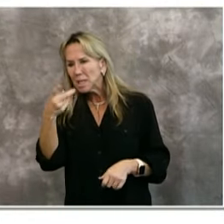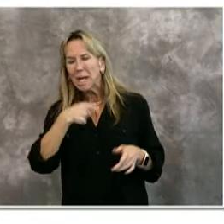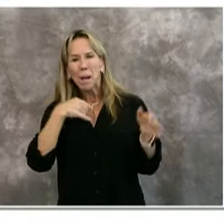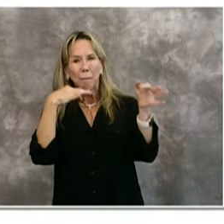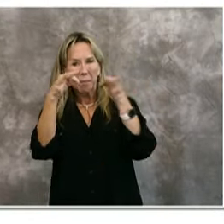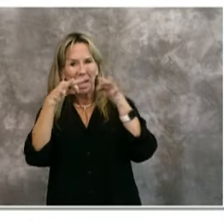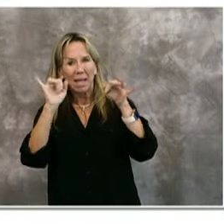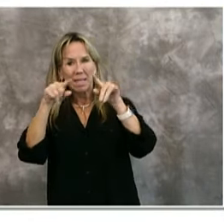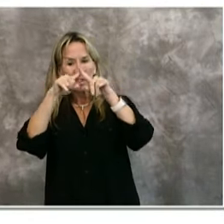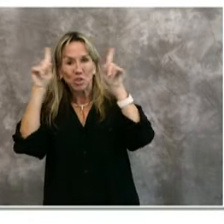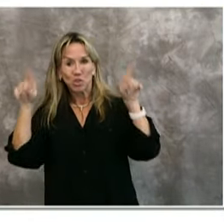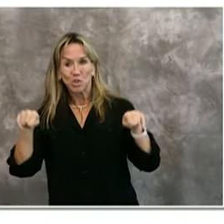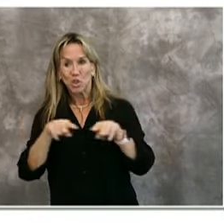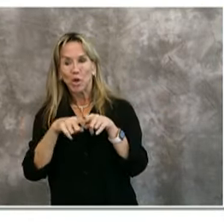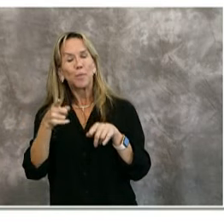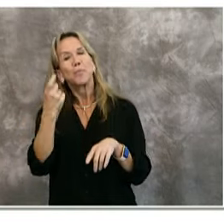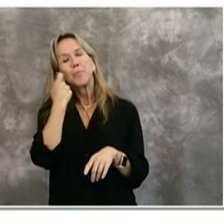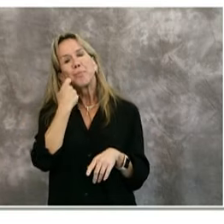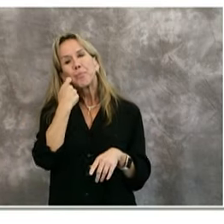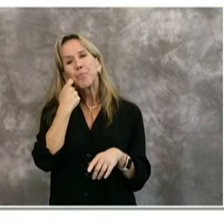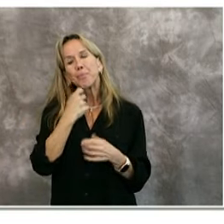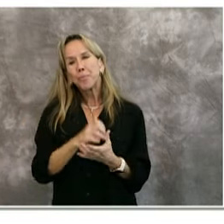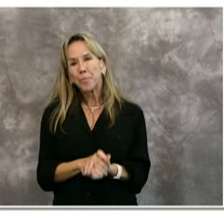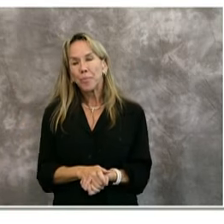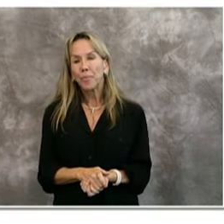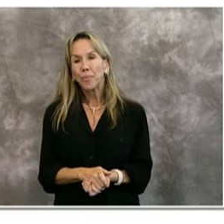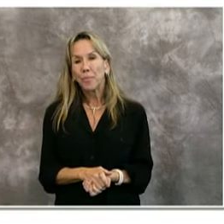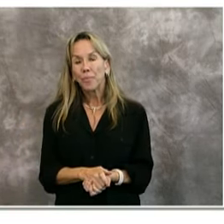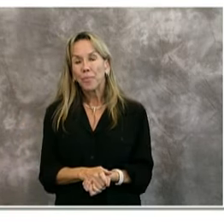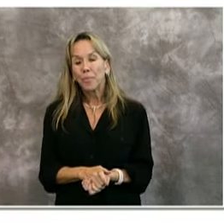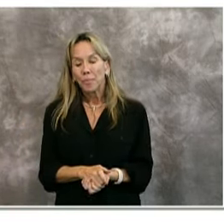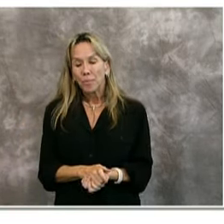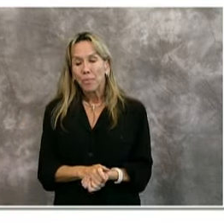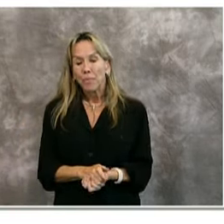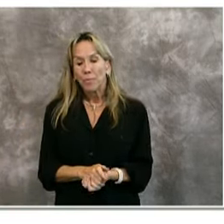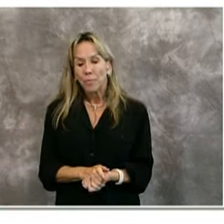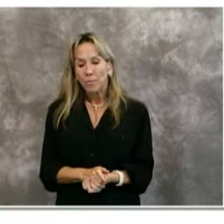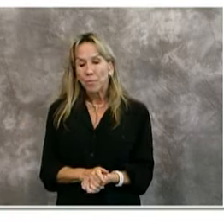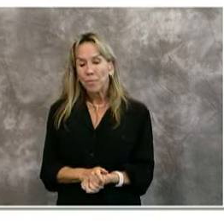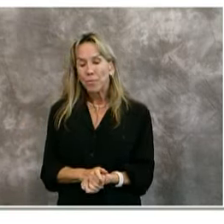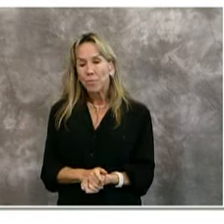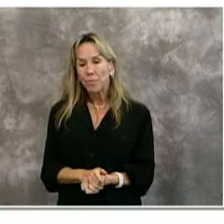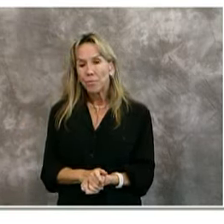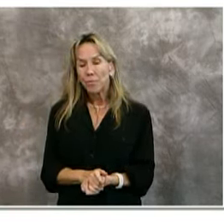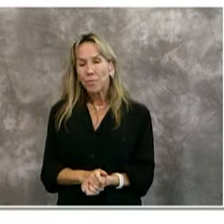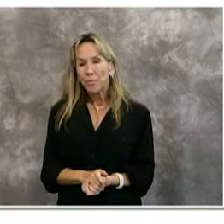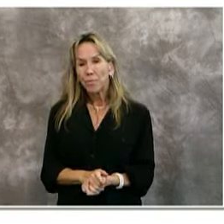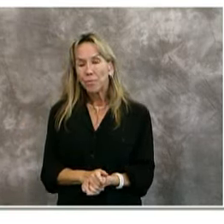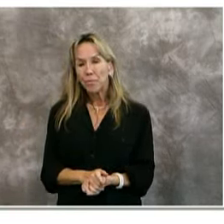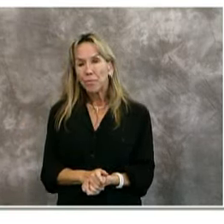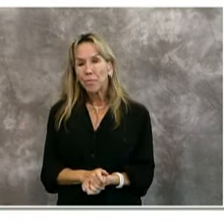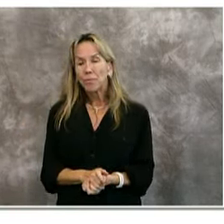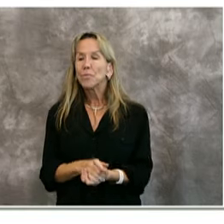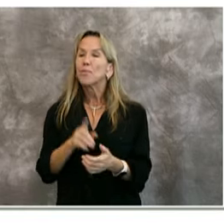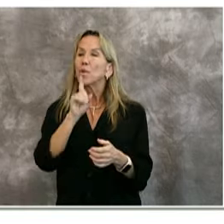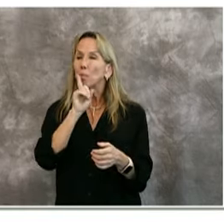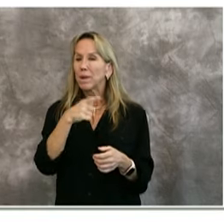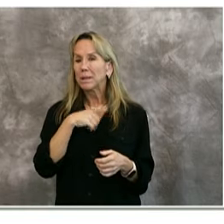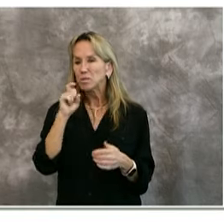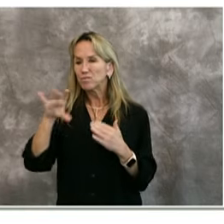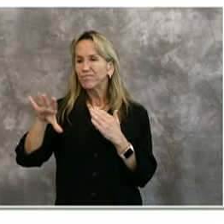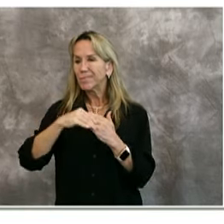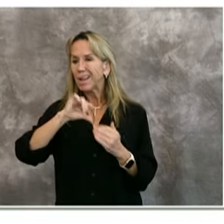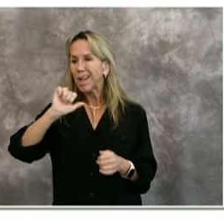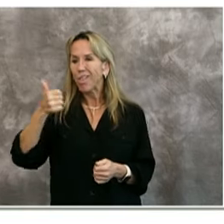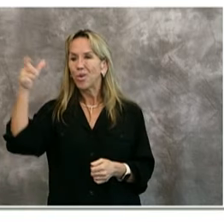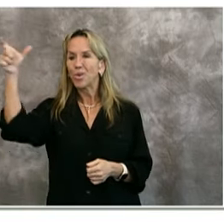explained this in the update that I made, first of all, and actually there should even be another column, because the